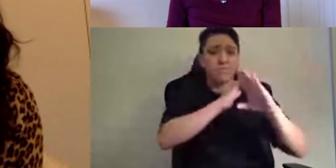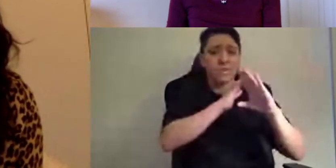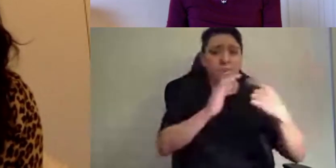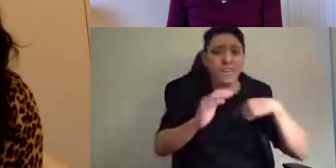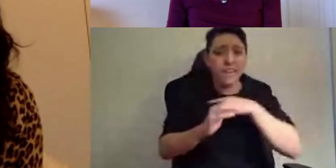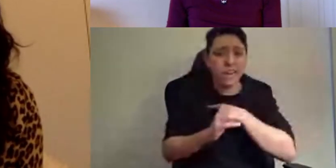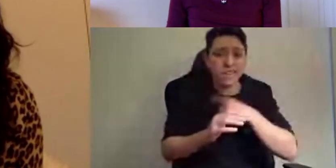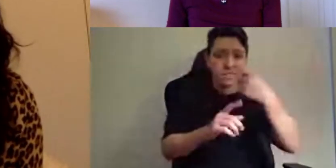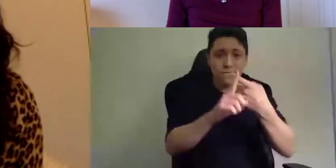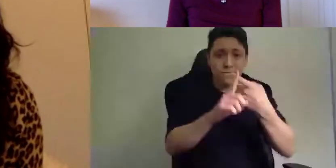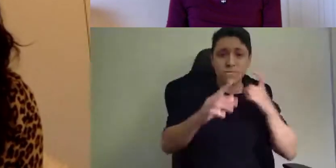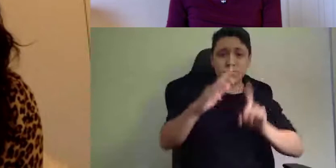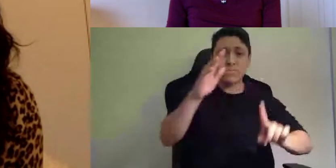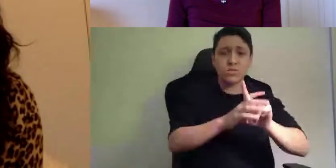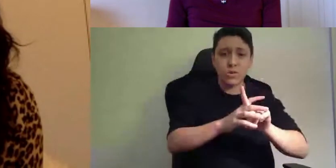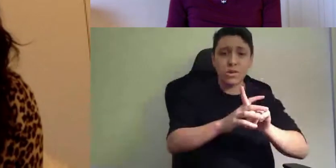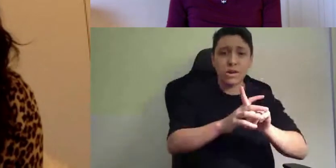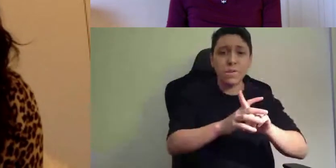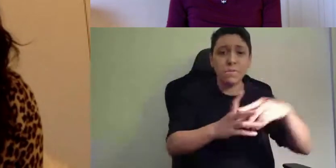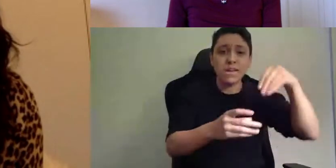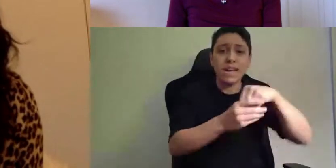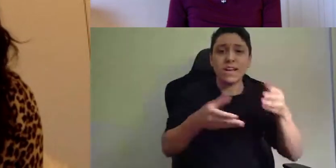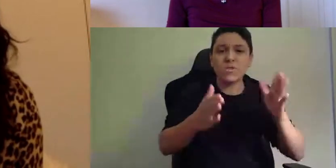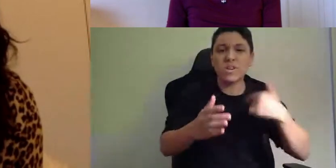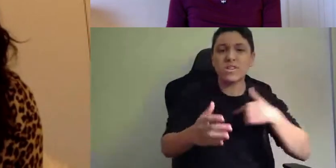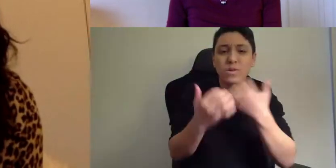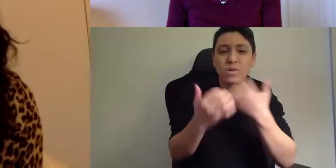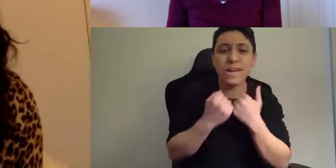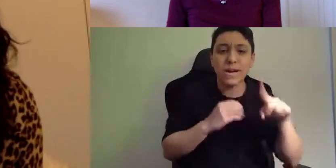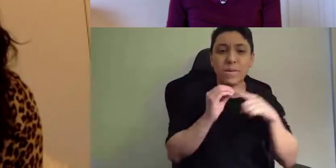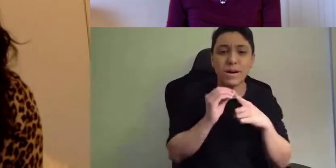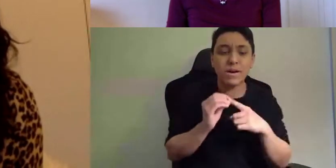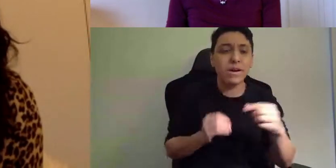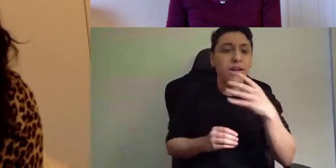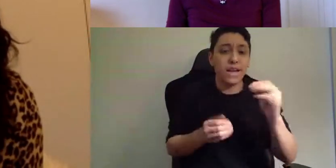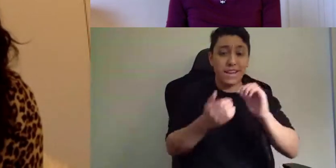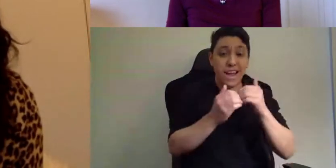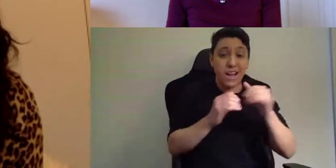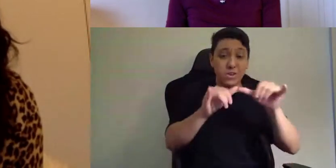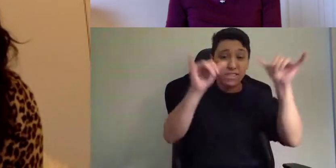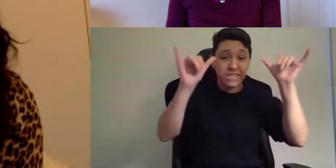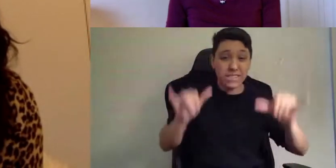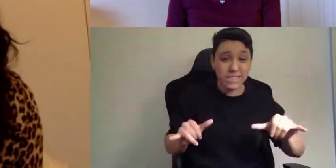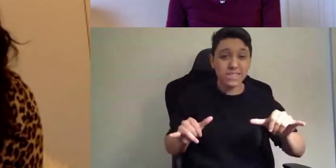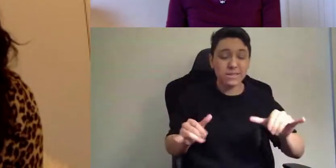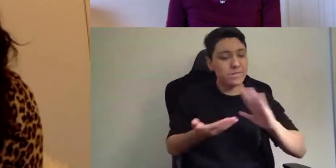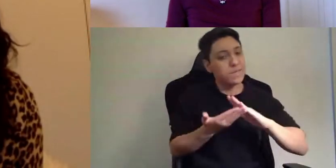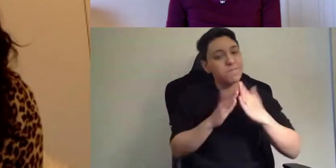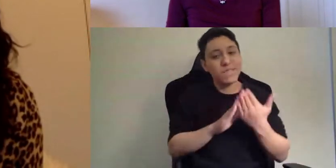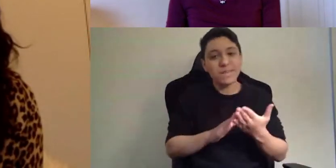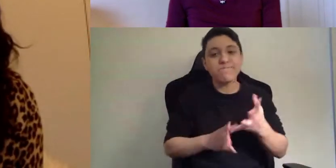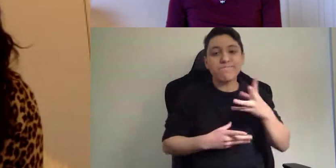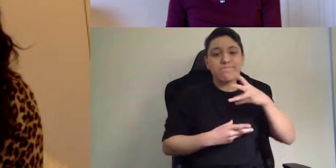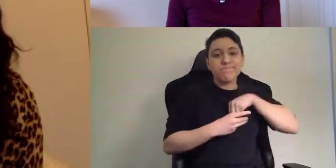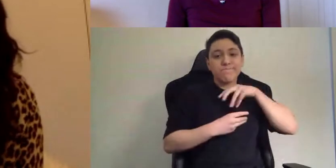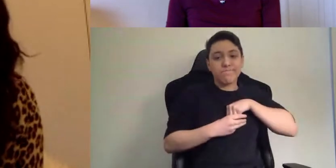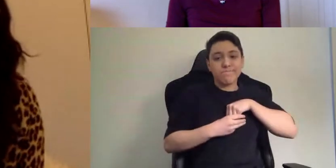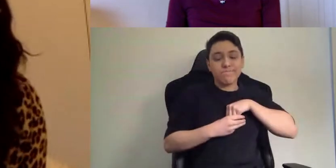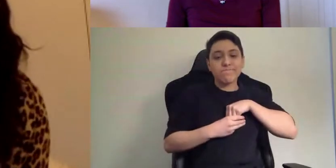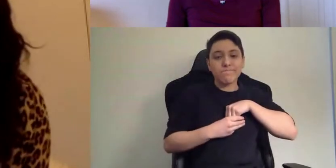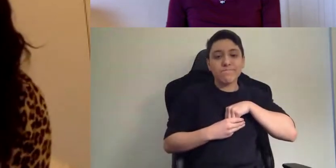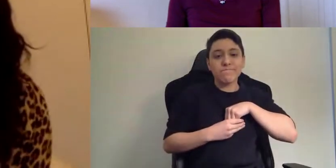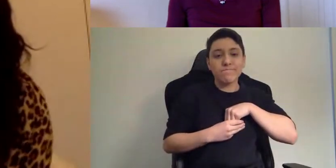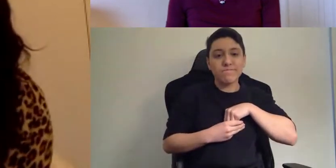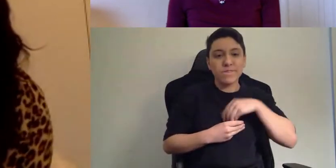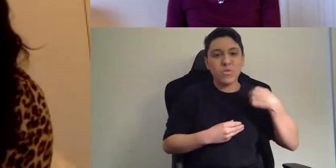the ways that we care about. Okay, or how systems actually become internalized and we act